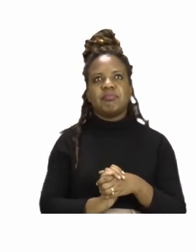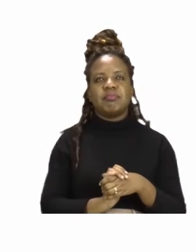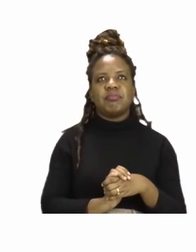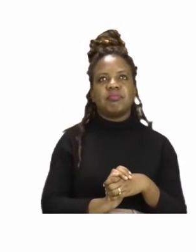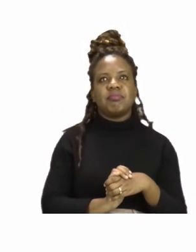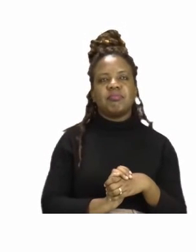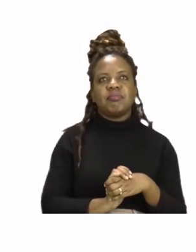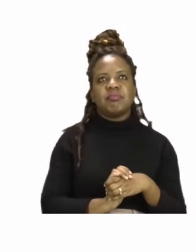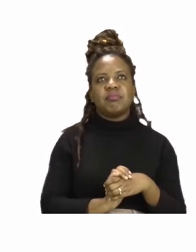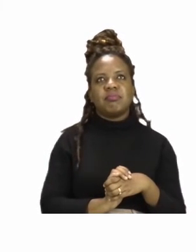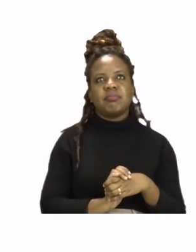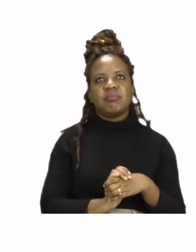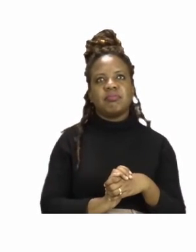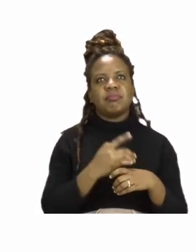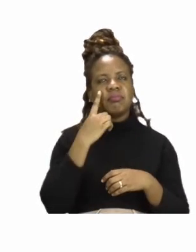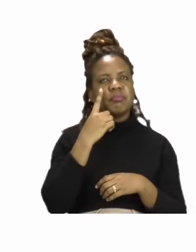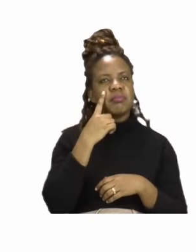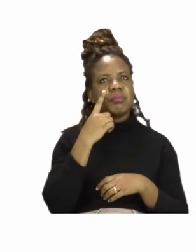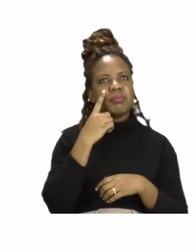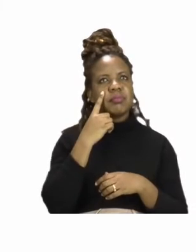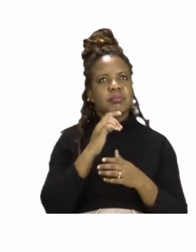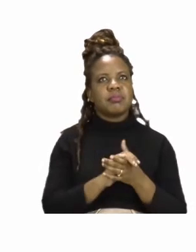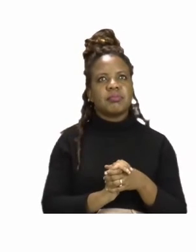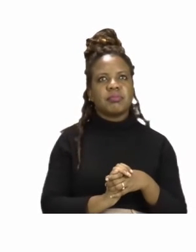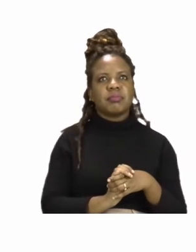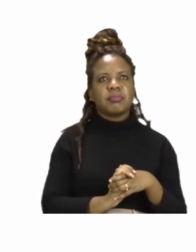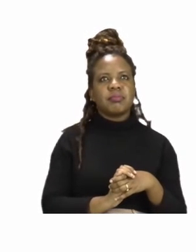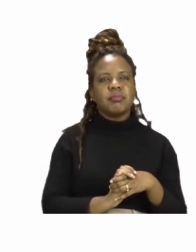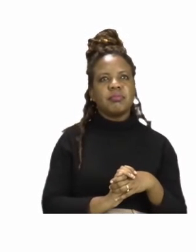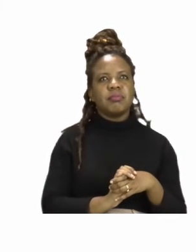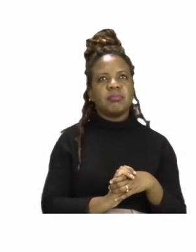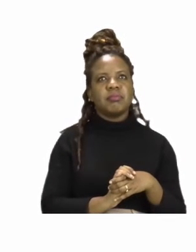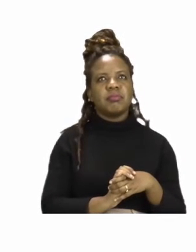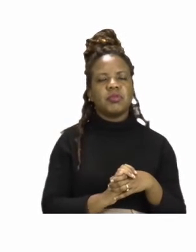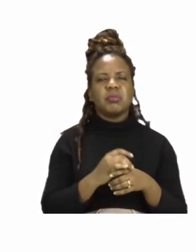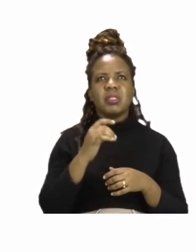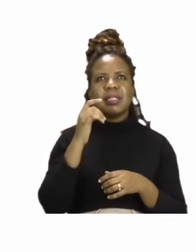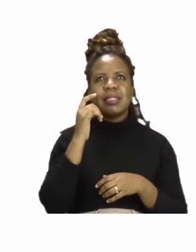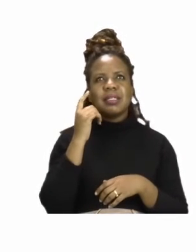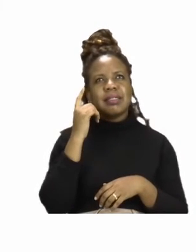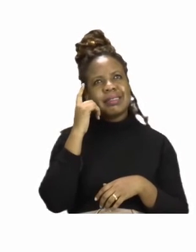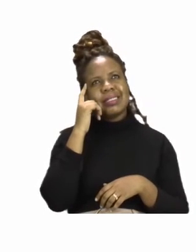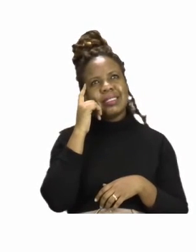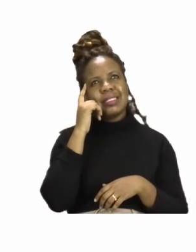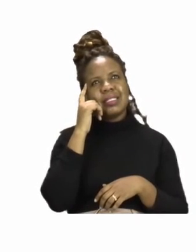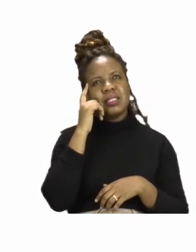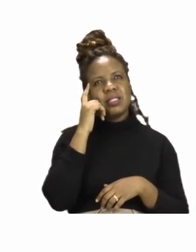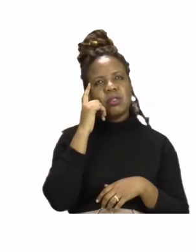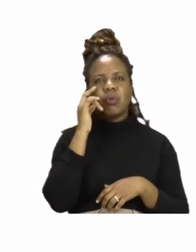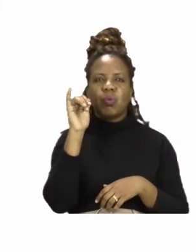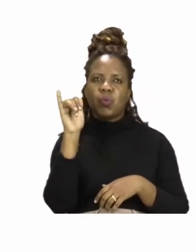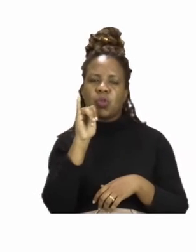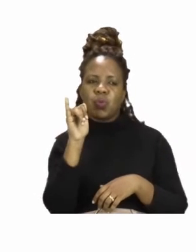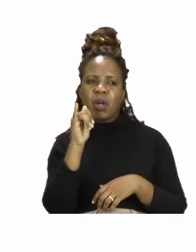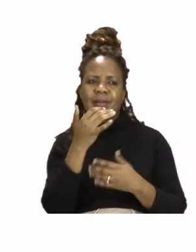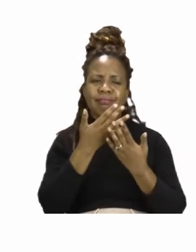Now, if you look at our seesaw or balancing scale, we need to guess which one is heavier